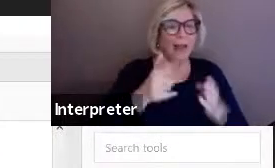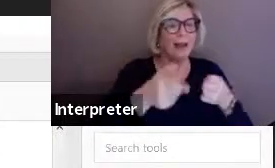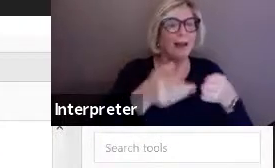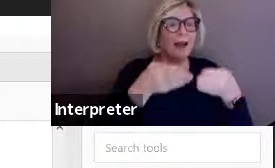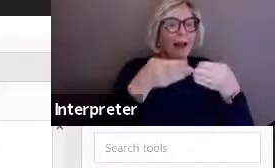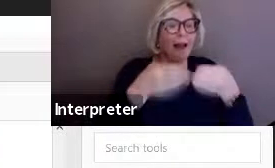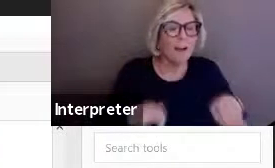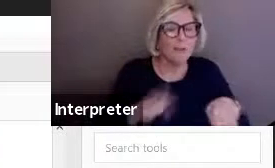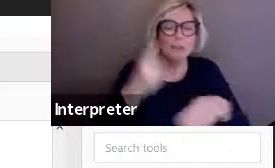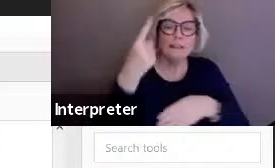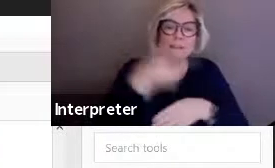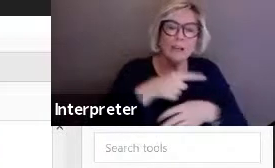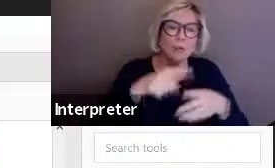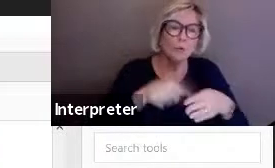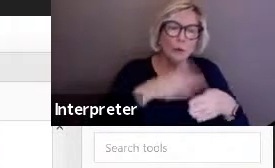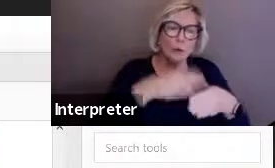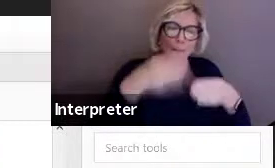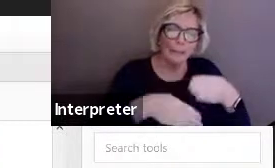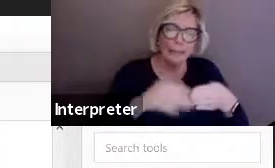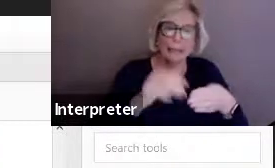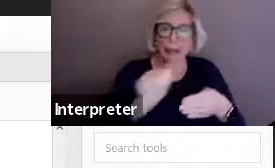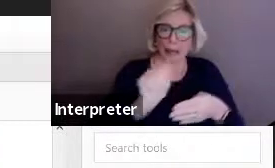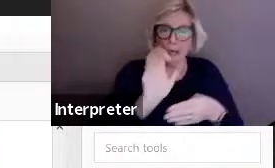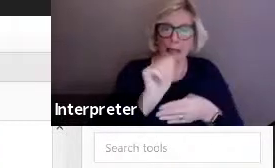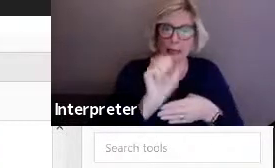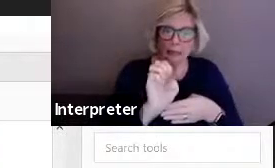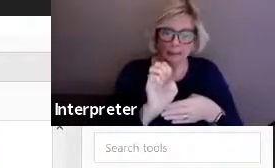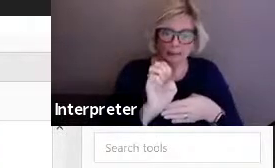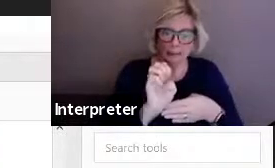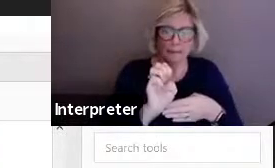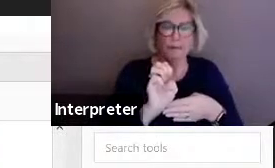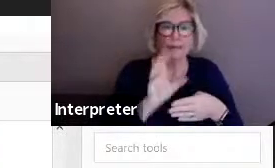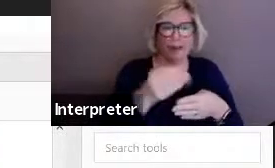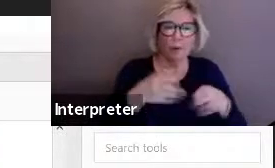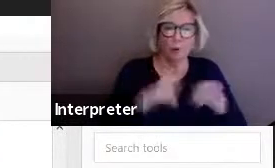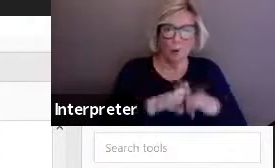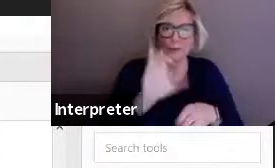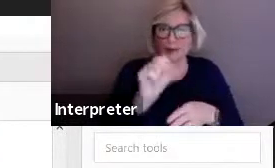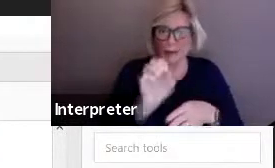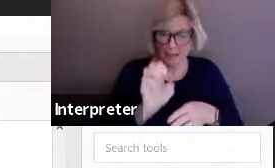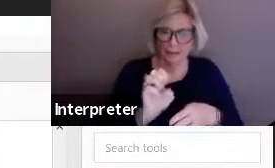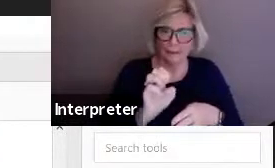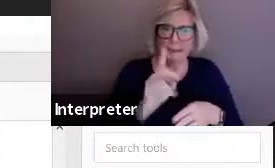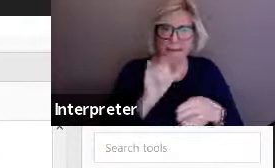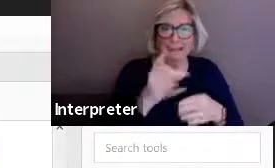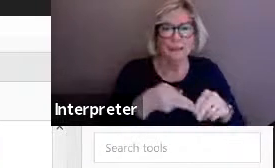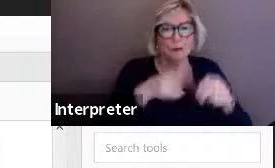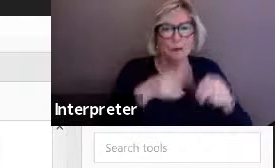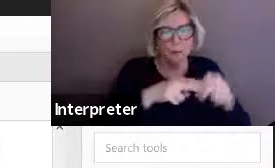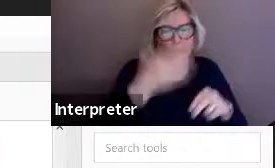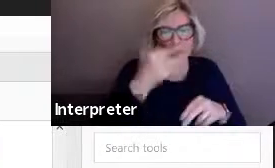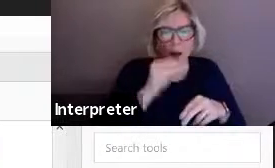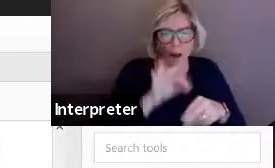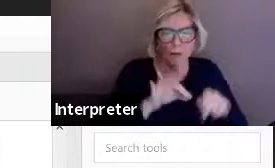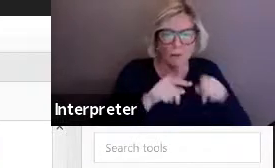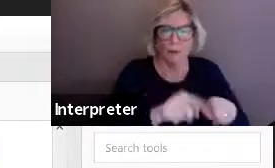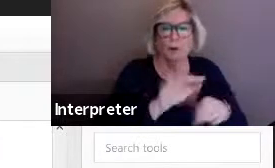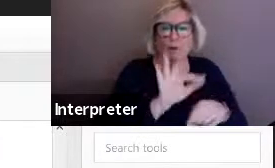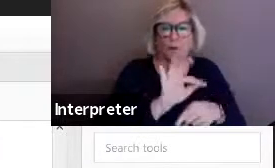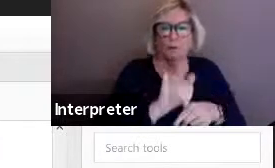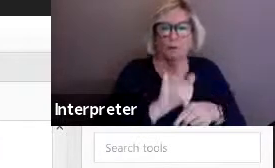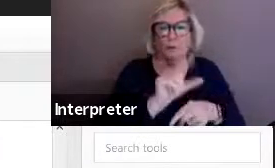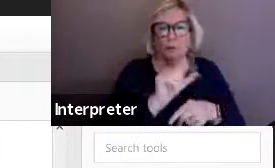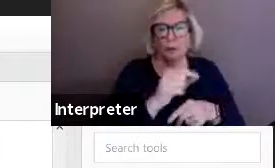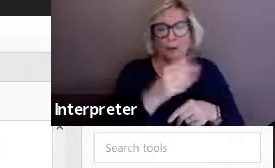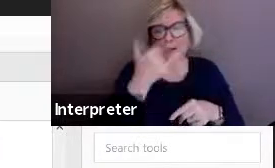average days to complete a case did increase in fiscal 20. This was primarily due to some staffing constraints, and the agency